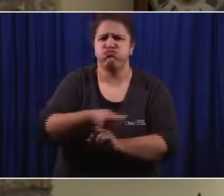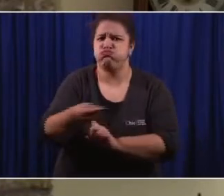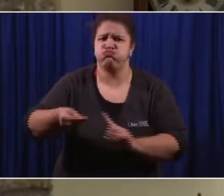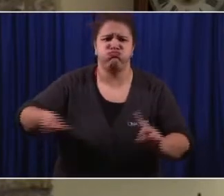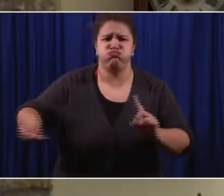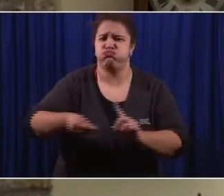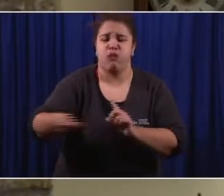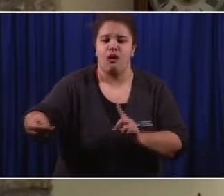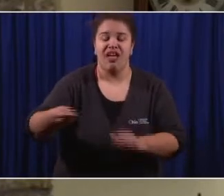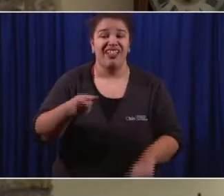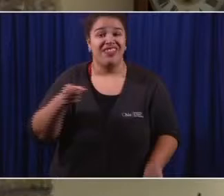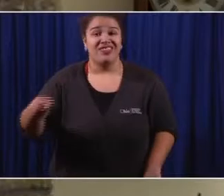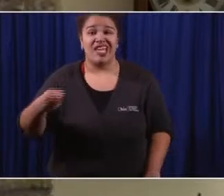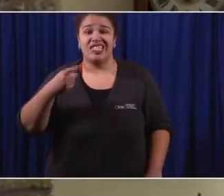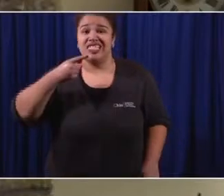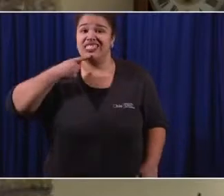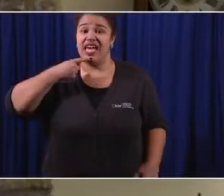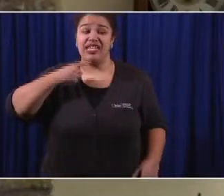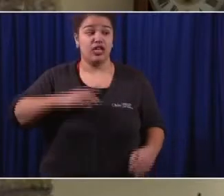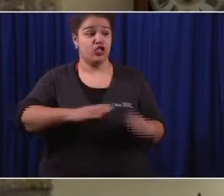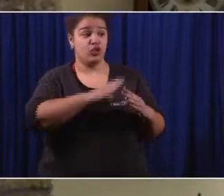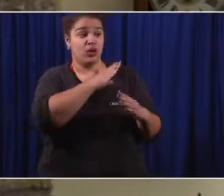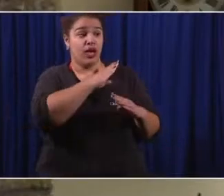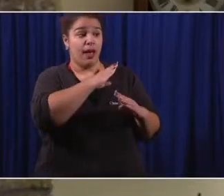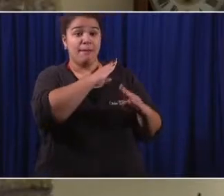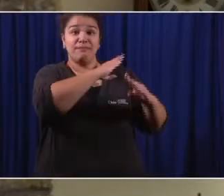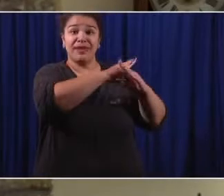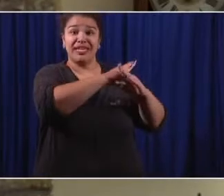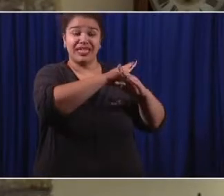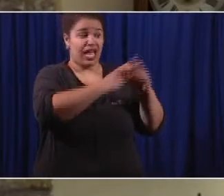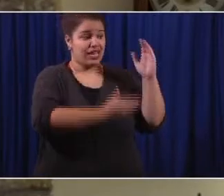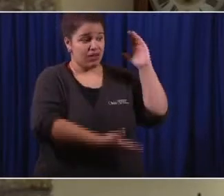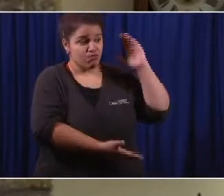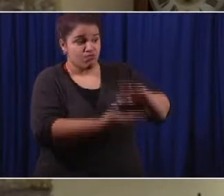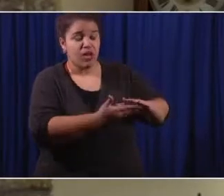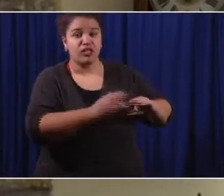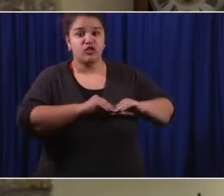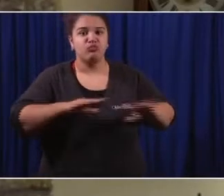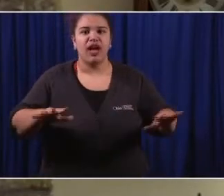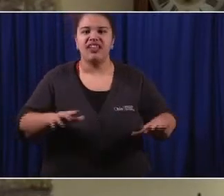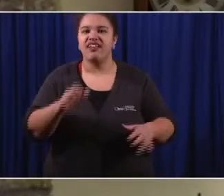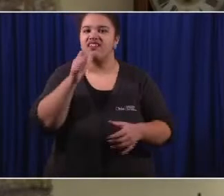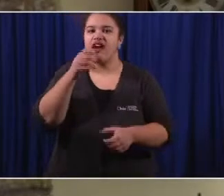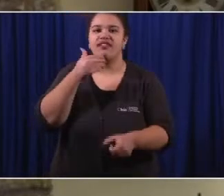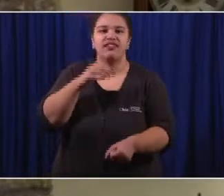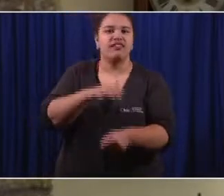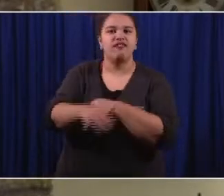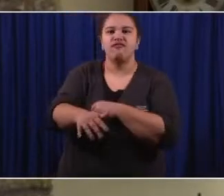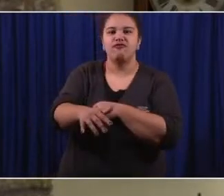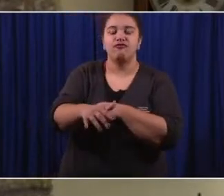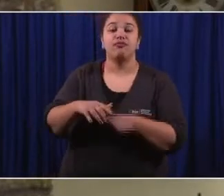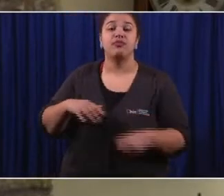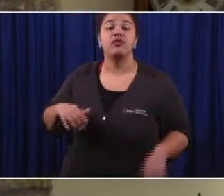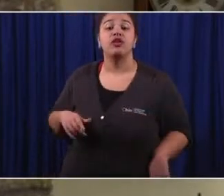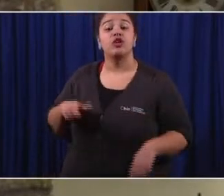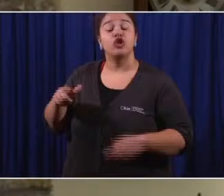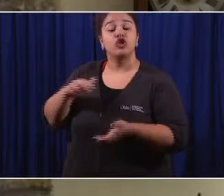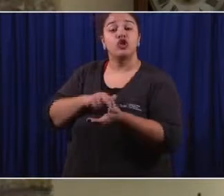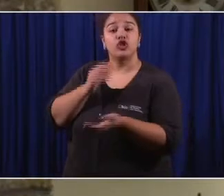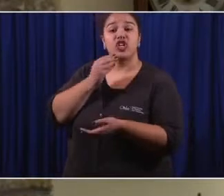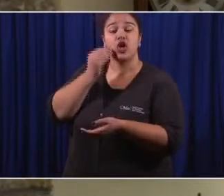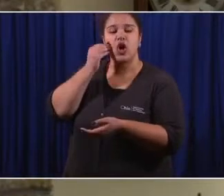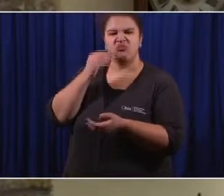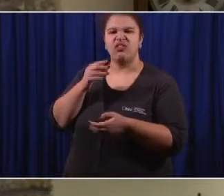overall don't believe that enough was done to mitigate the spread of COVID-19. at Heartland of Willoughby. That's the name of the nursing home. They feel like